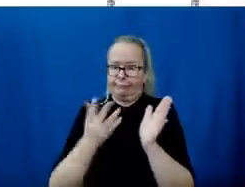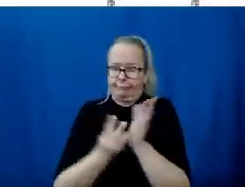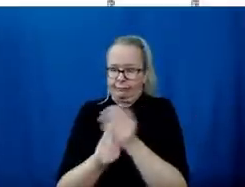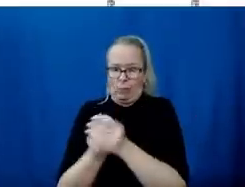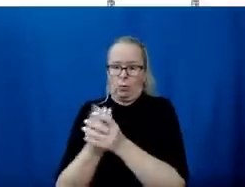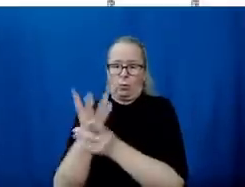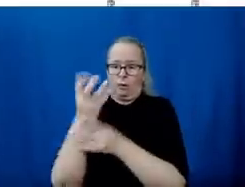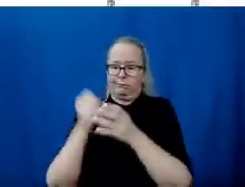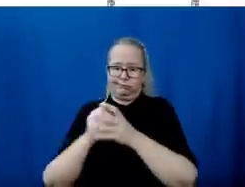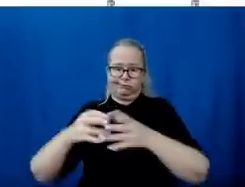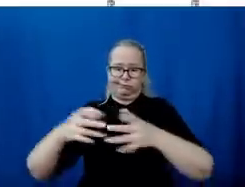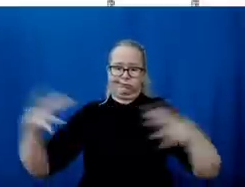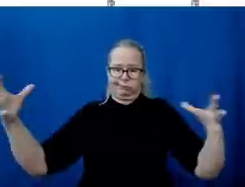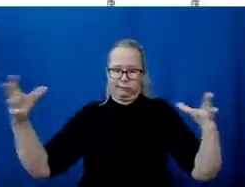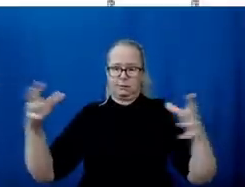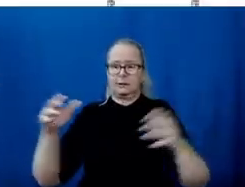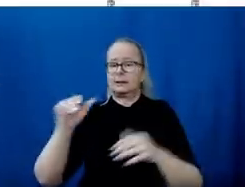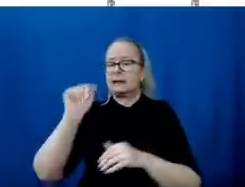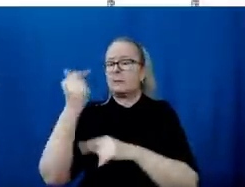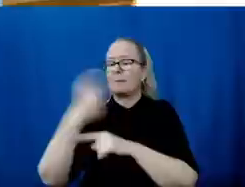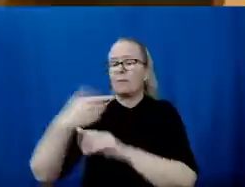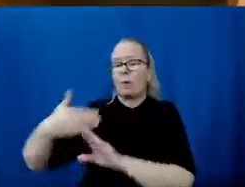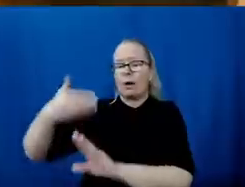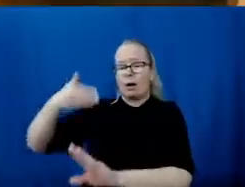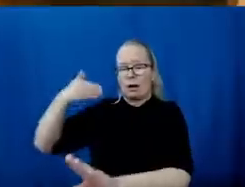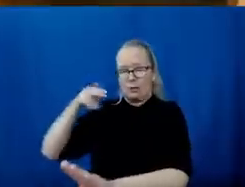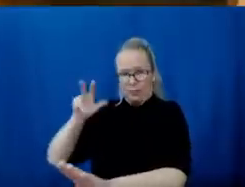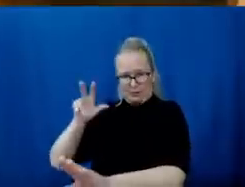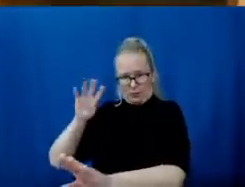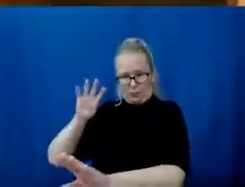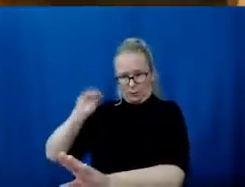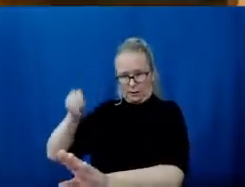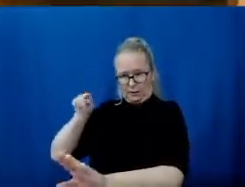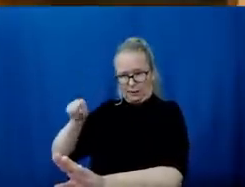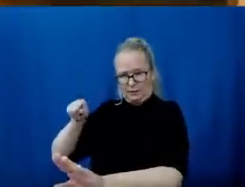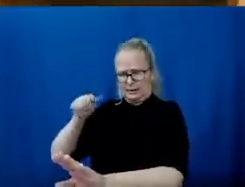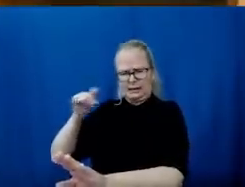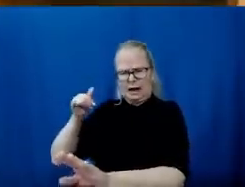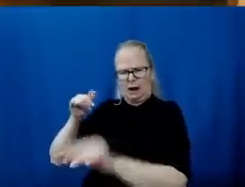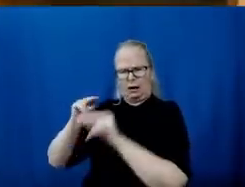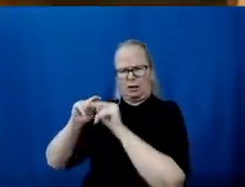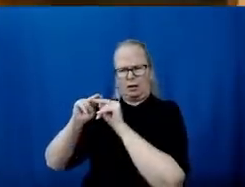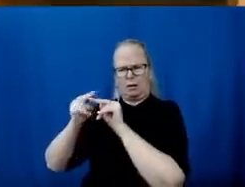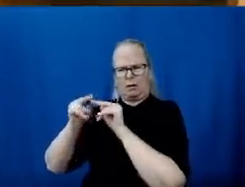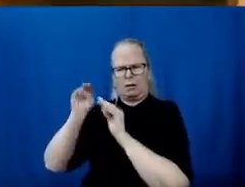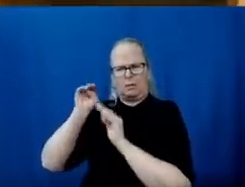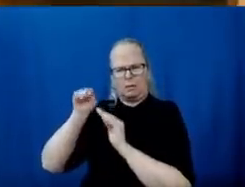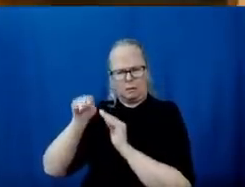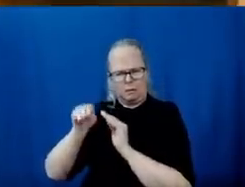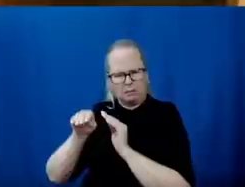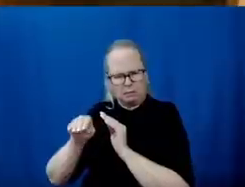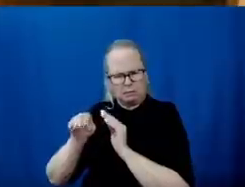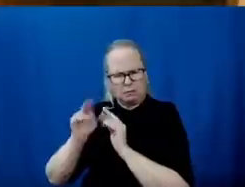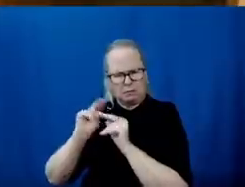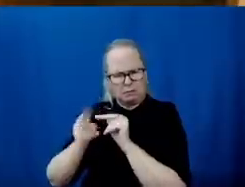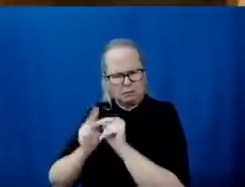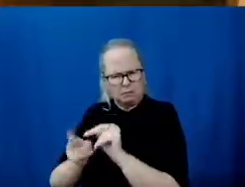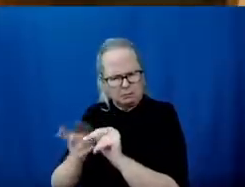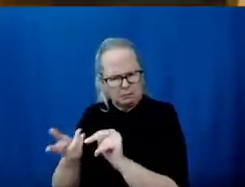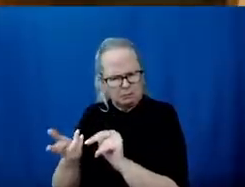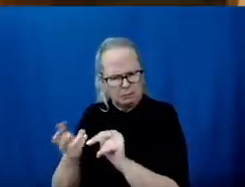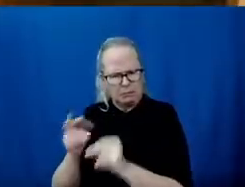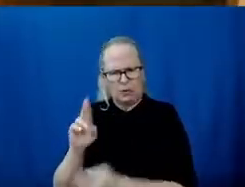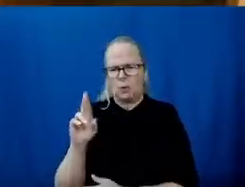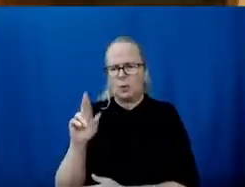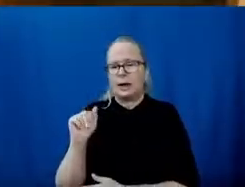The rise the day before was 38.4%, and that number's been going down and down and down every day. So